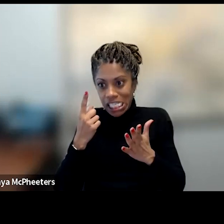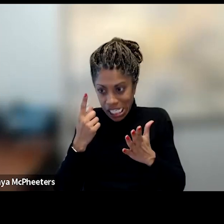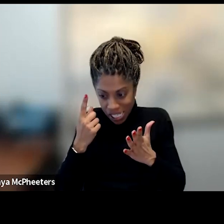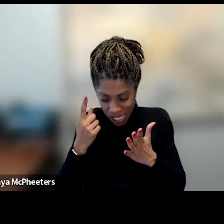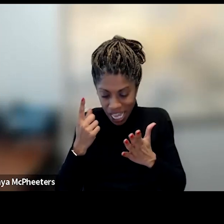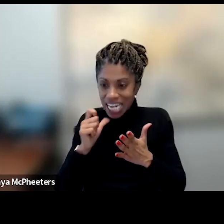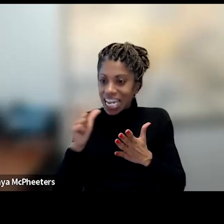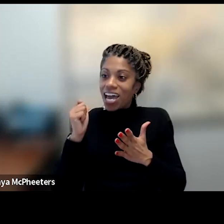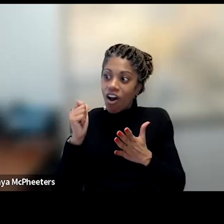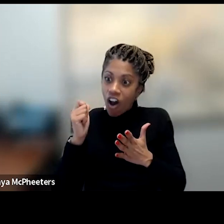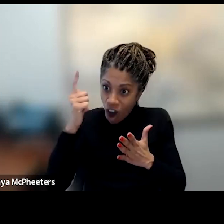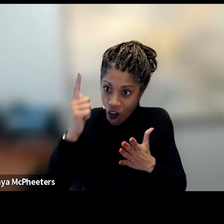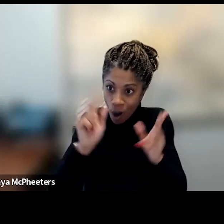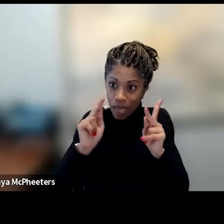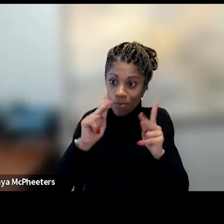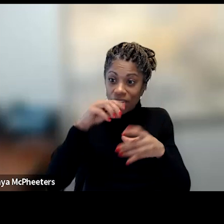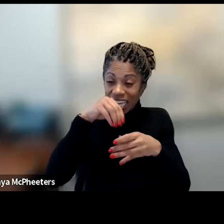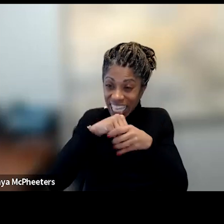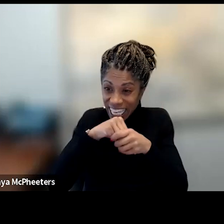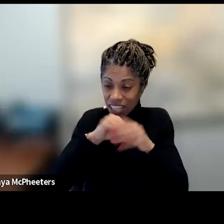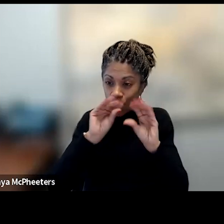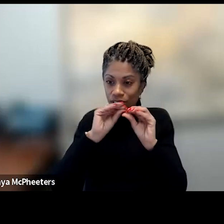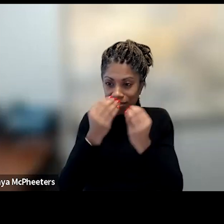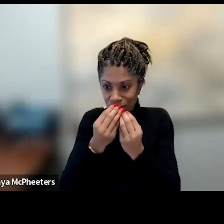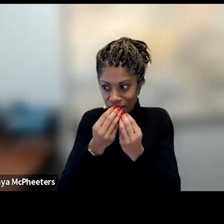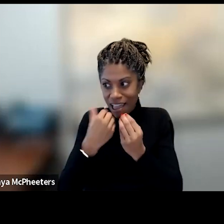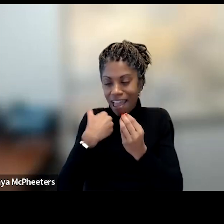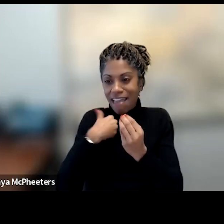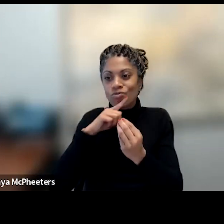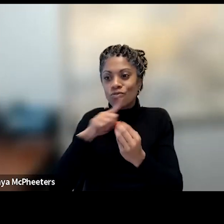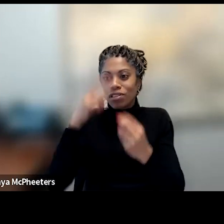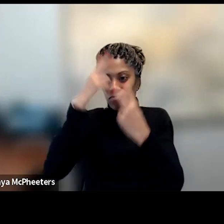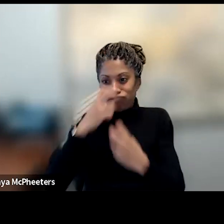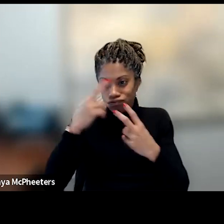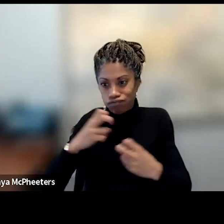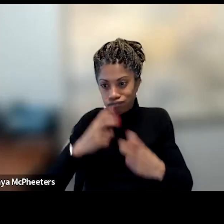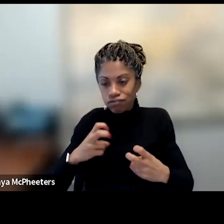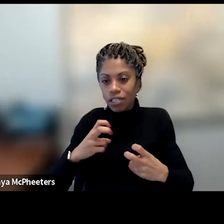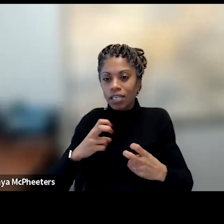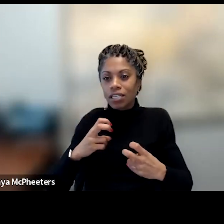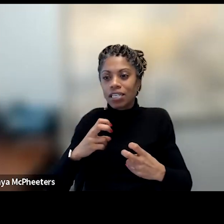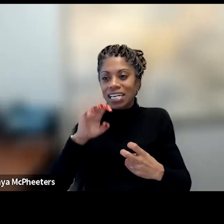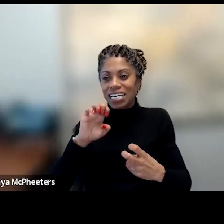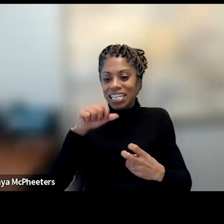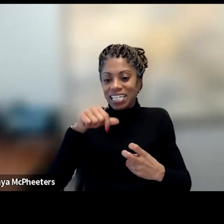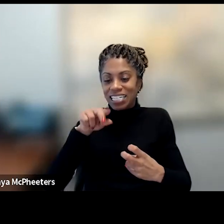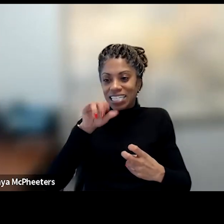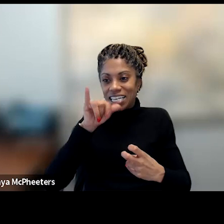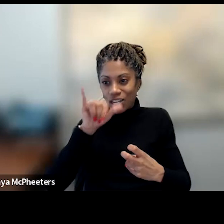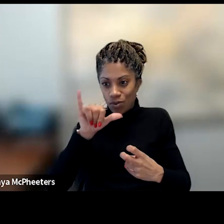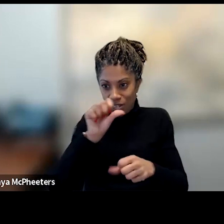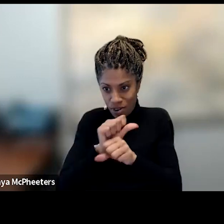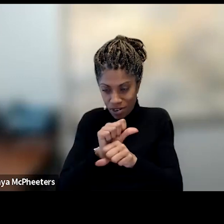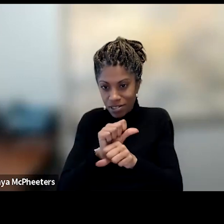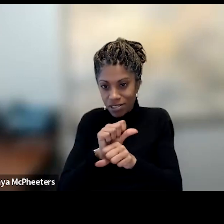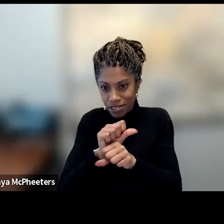done inner work. And so people are enjoying the tool, but they're asking ourselves, how do I implement this tool if I'm in an organization that